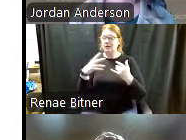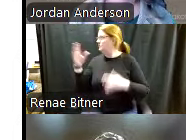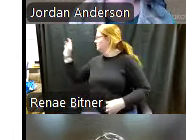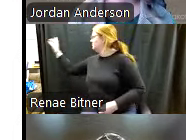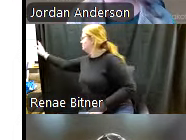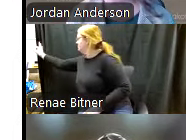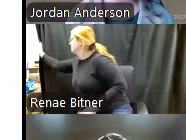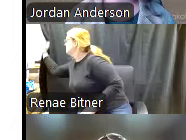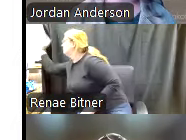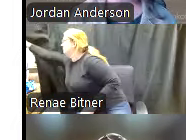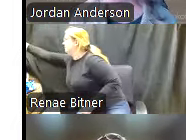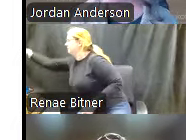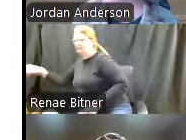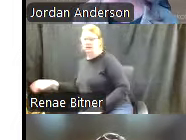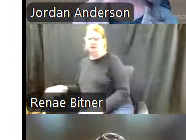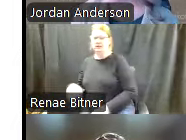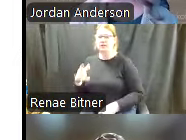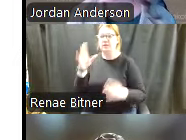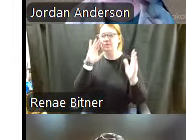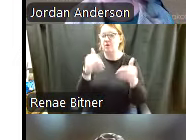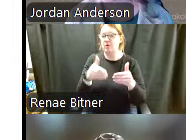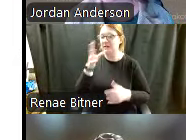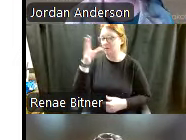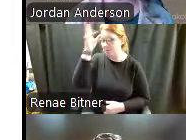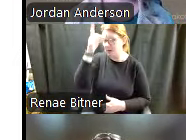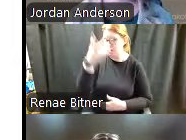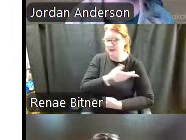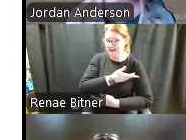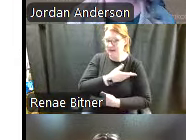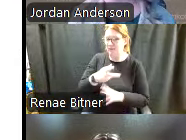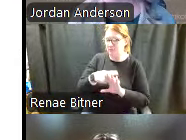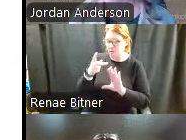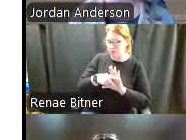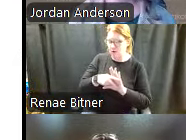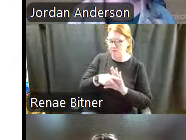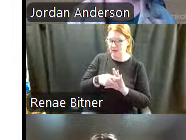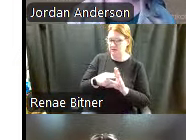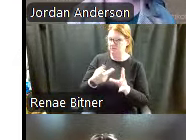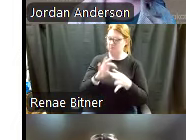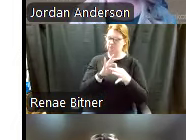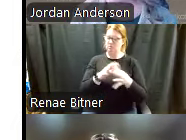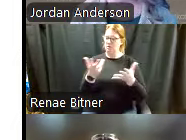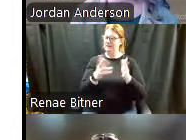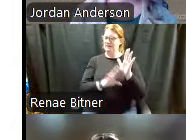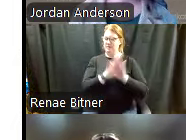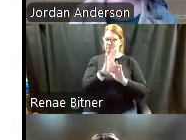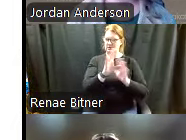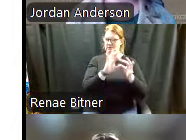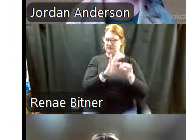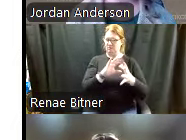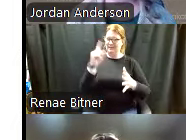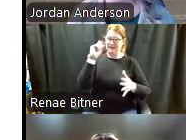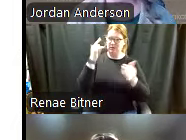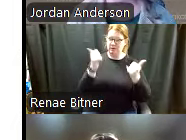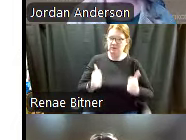of the parent-infant program, is on development related to hearing differences. So communication opportunities,